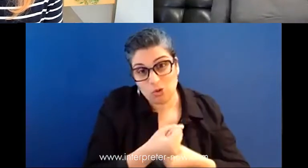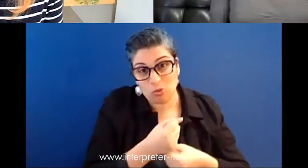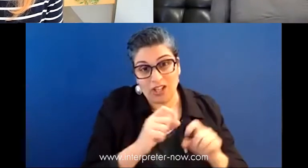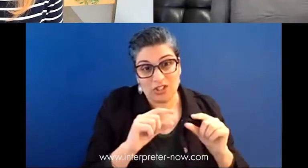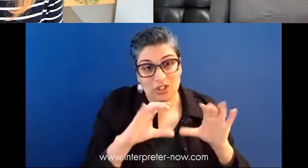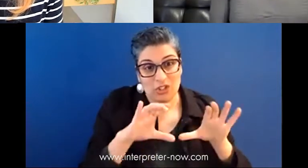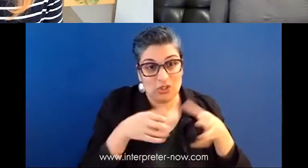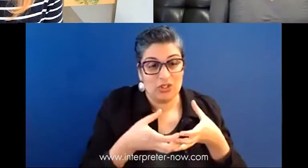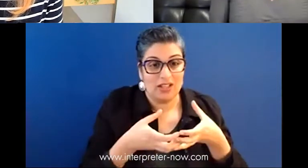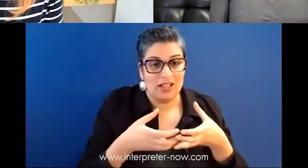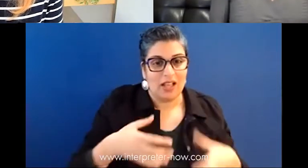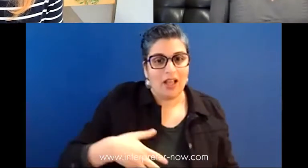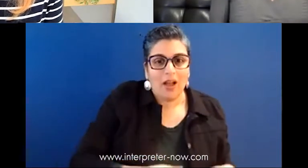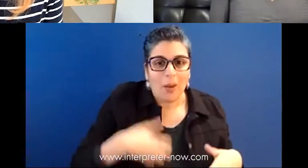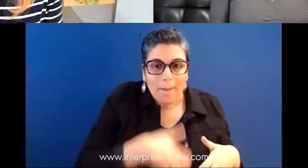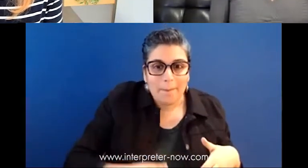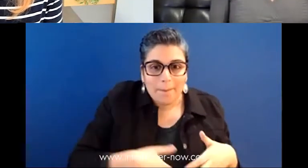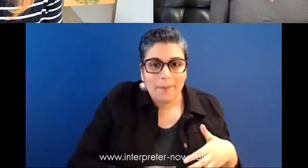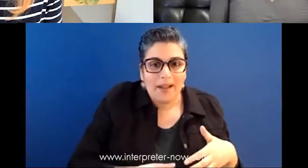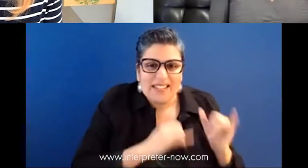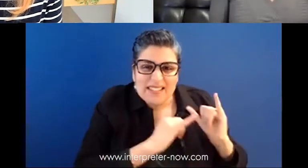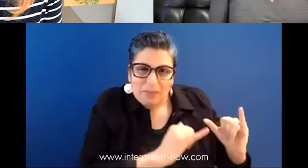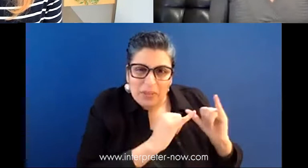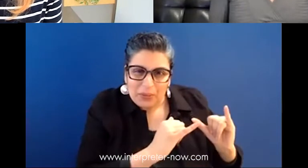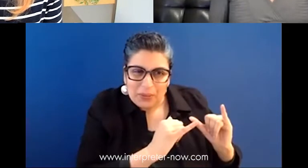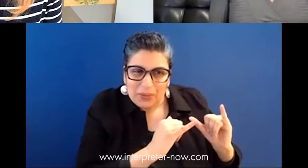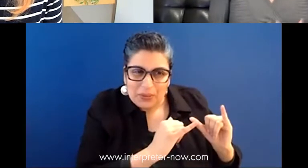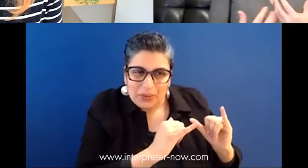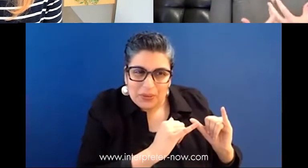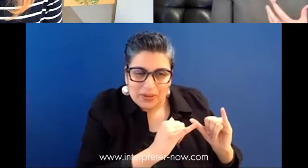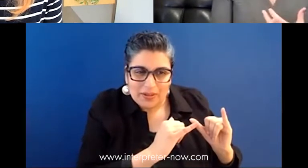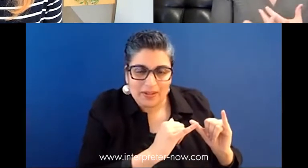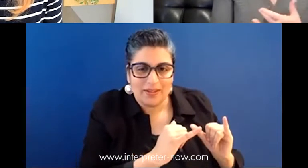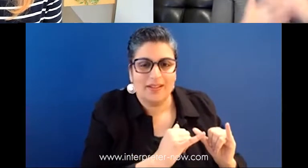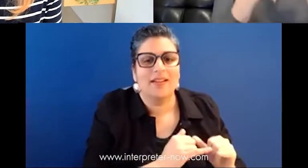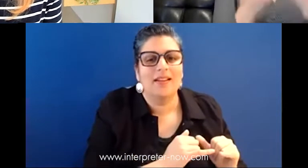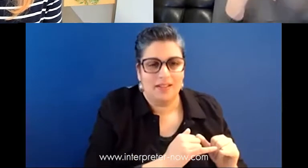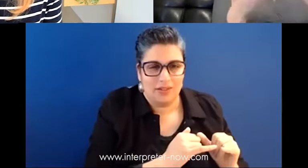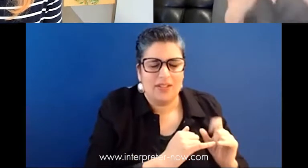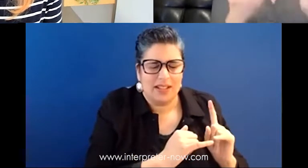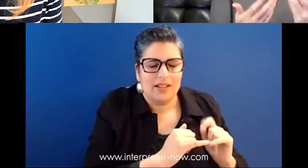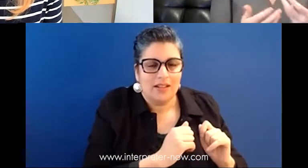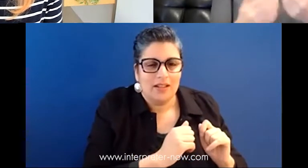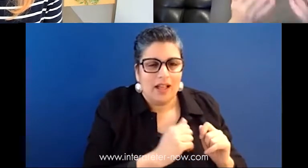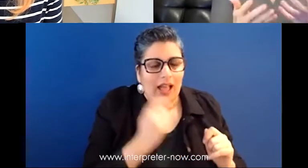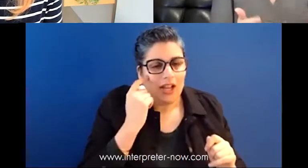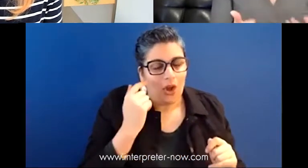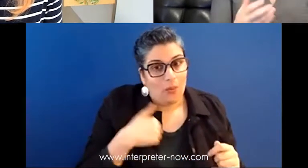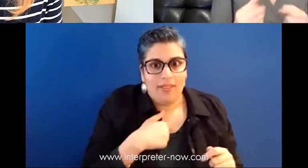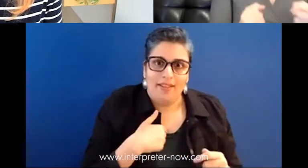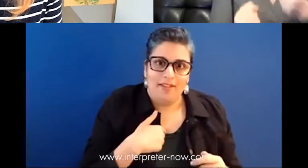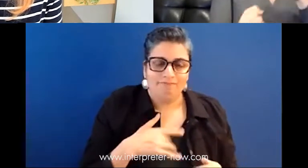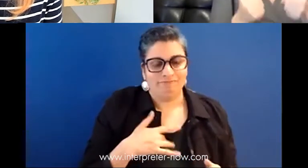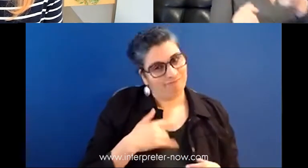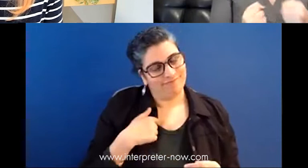intestinal flora and fauna more similar to you? I know we like to think that we're something special, but in fact,